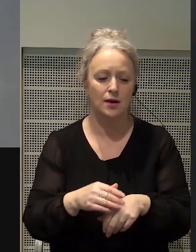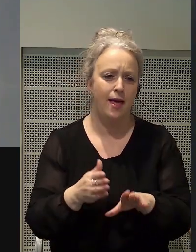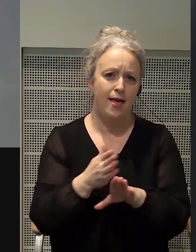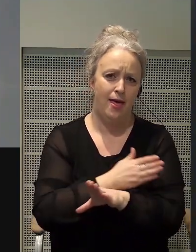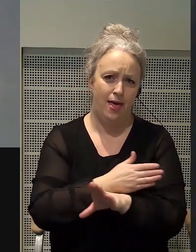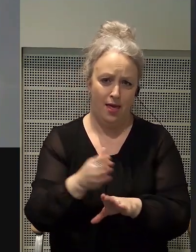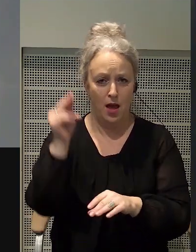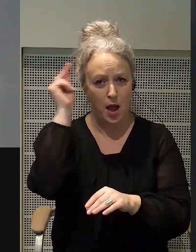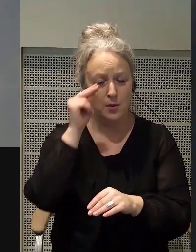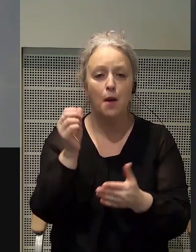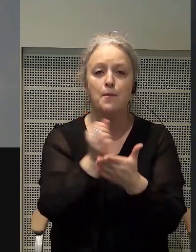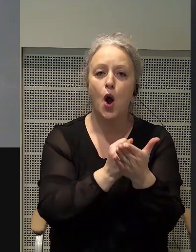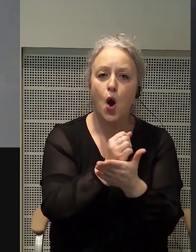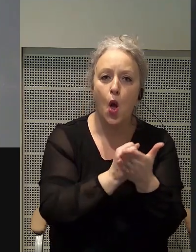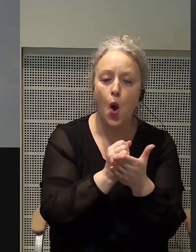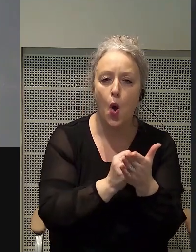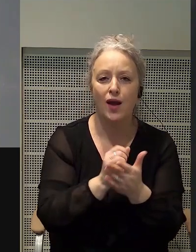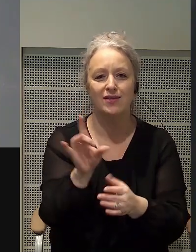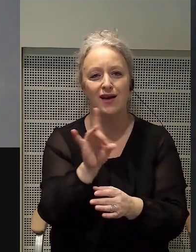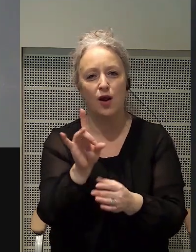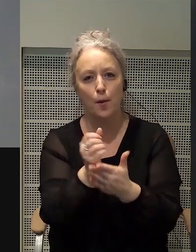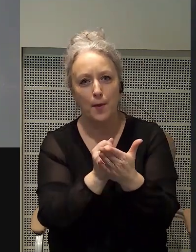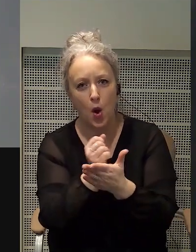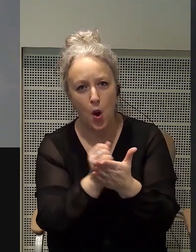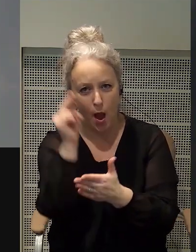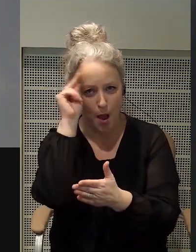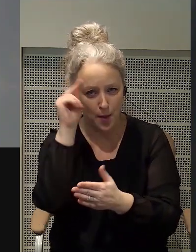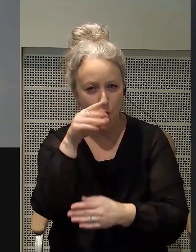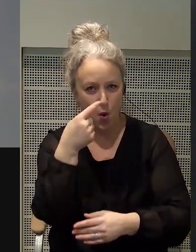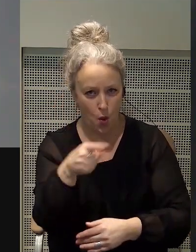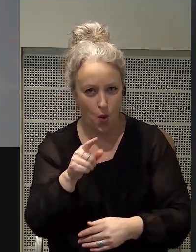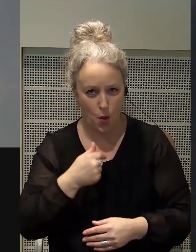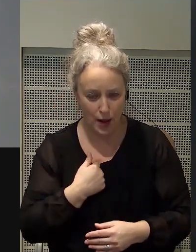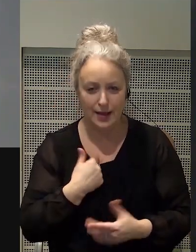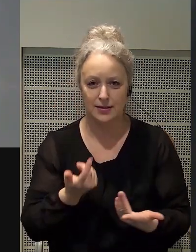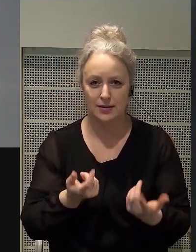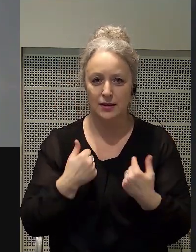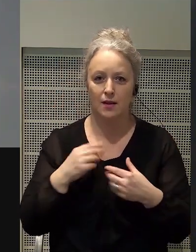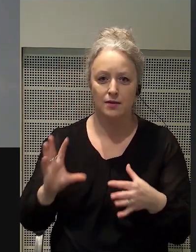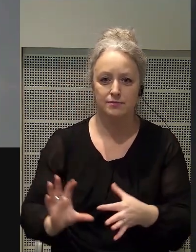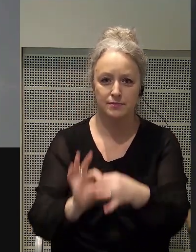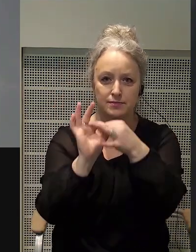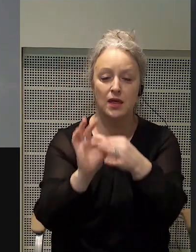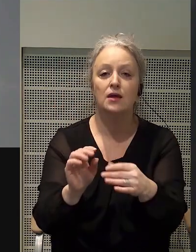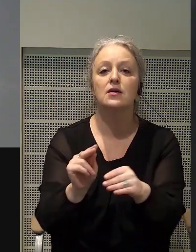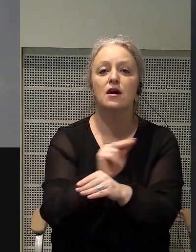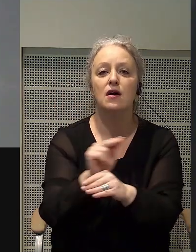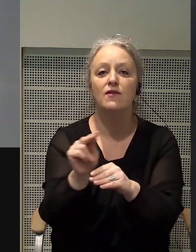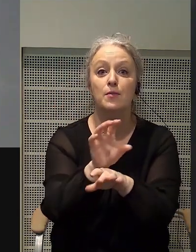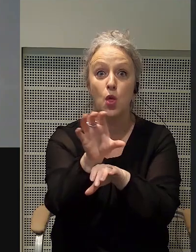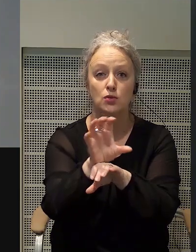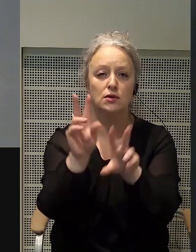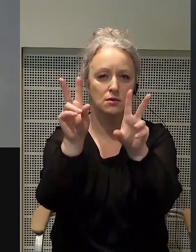head of patient advocacy working in the pharmaceutical industry. In 2010, I have founded the Portuguese Association for